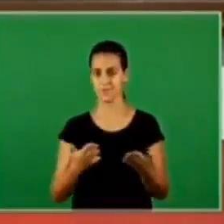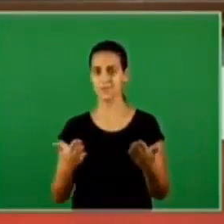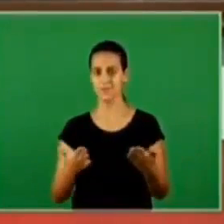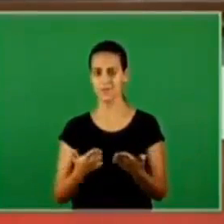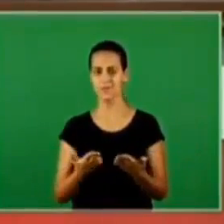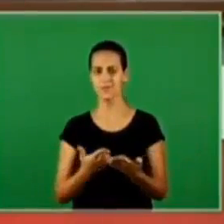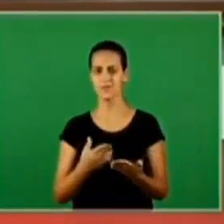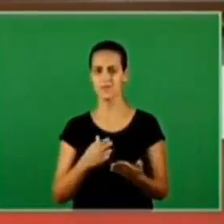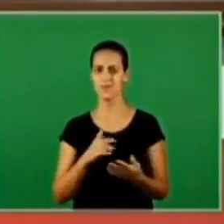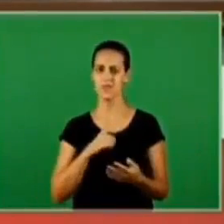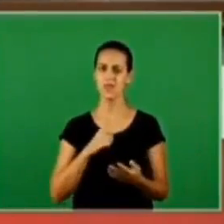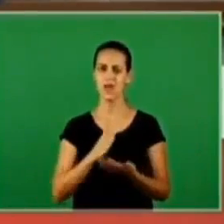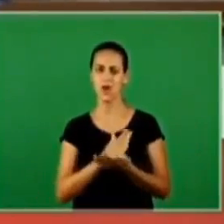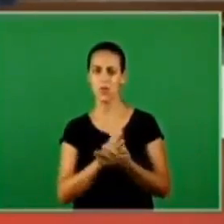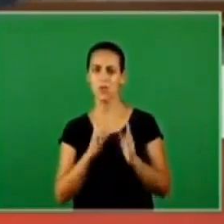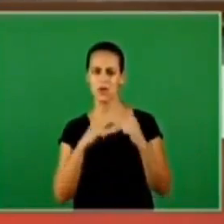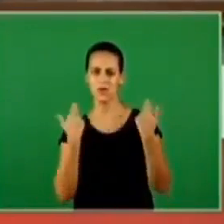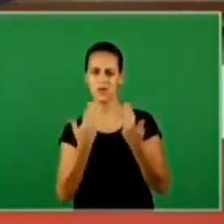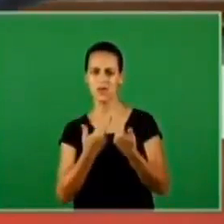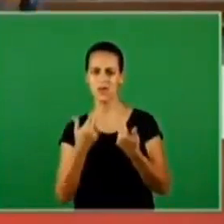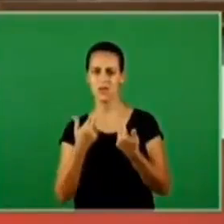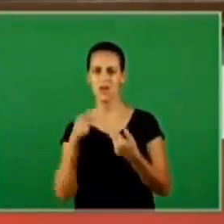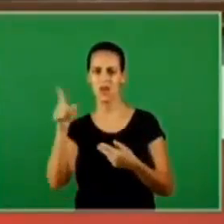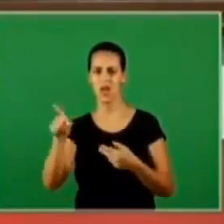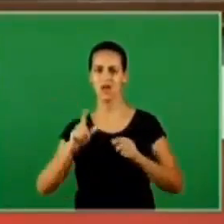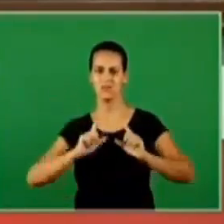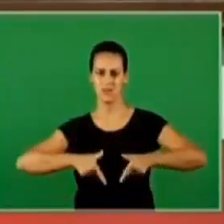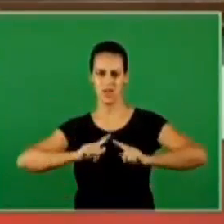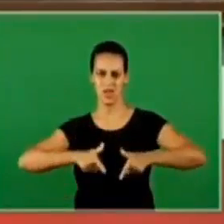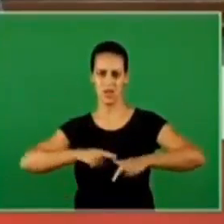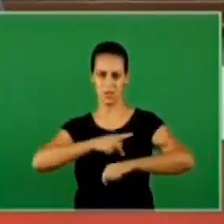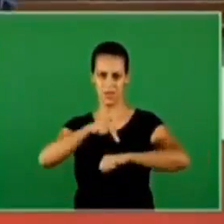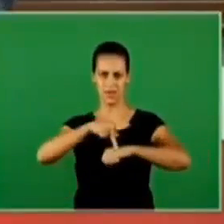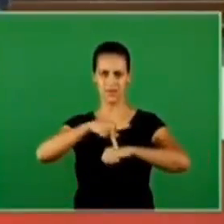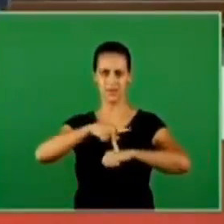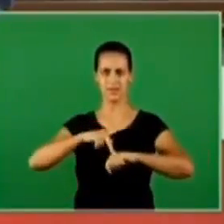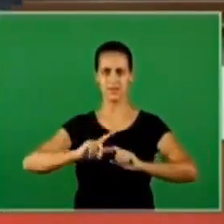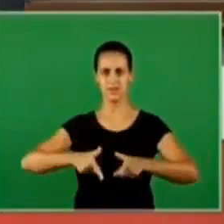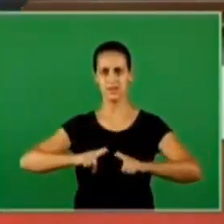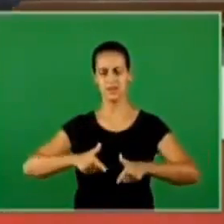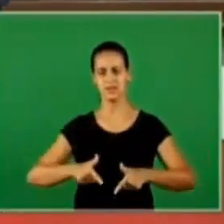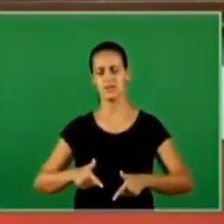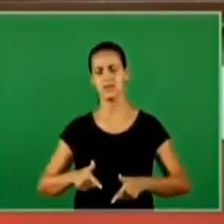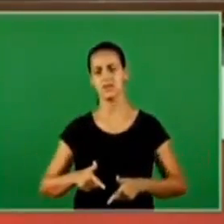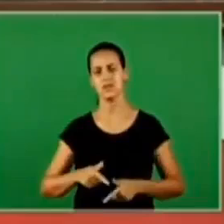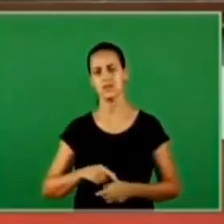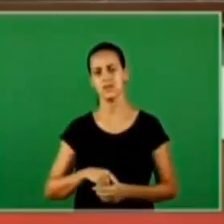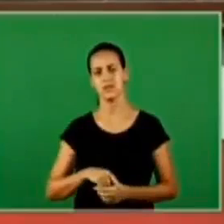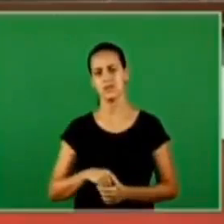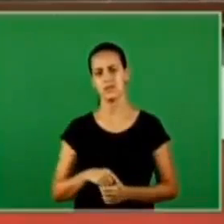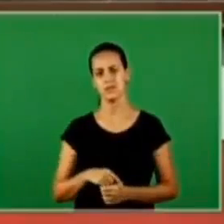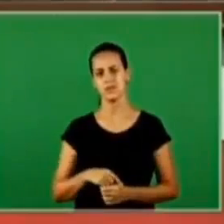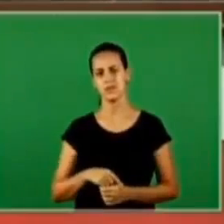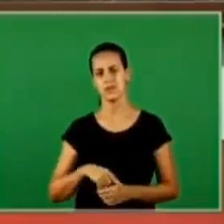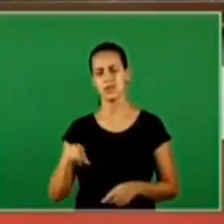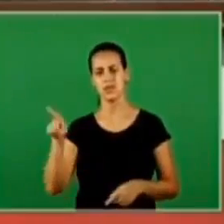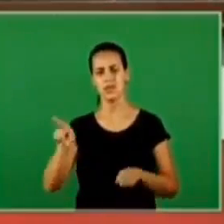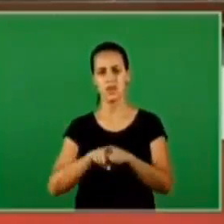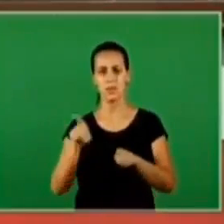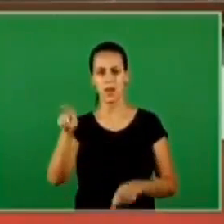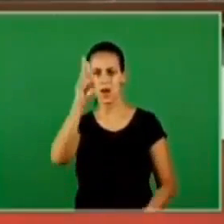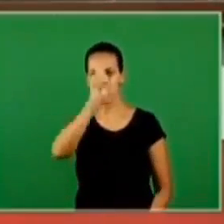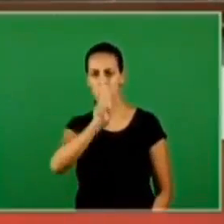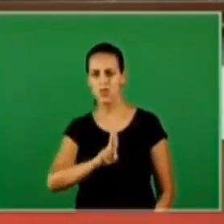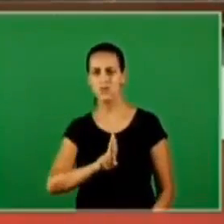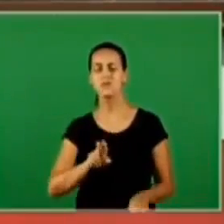We have had today and tomorrow, we have a few meetings outside of the country. And there's a group of Israel that is going to these meetings in the former